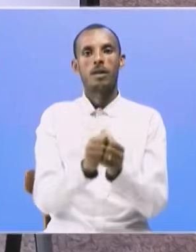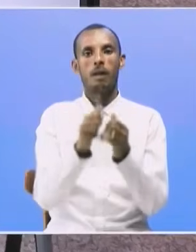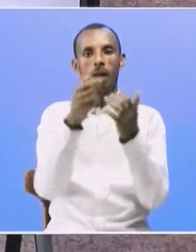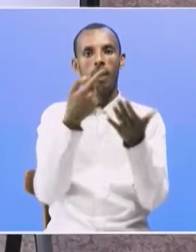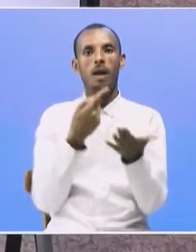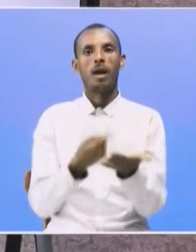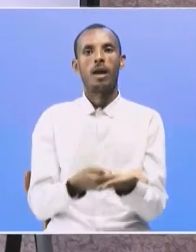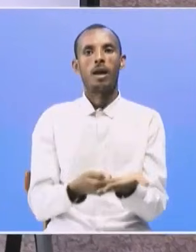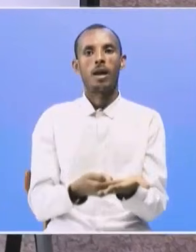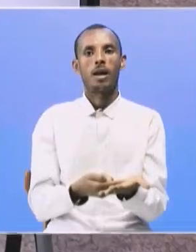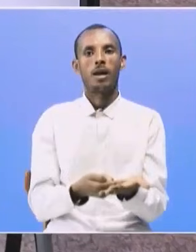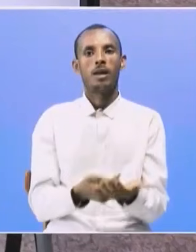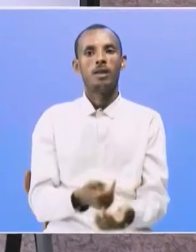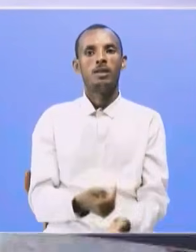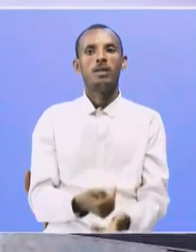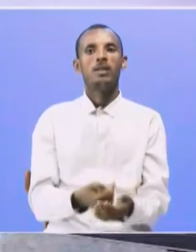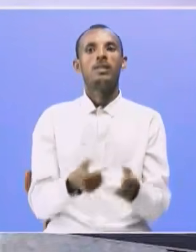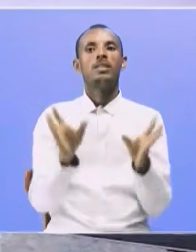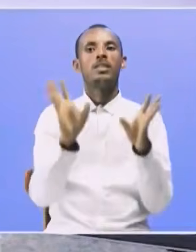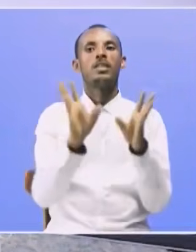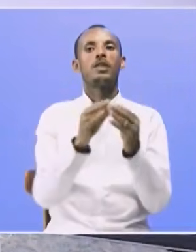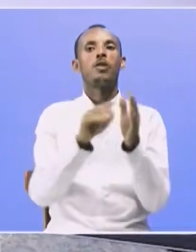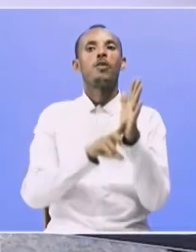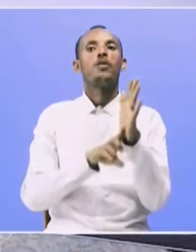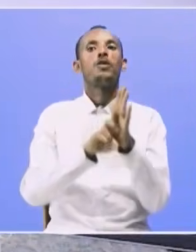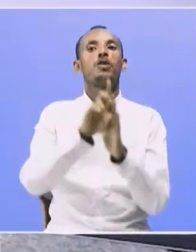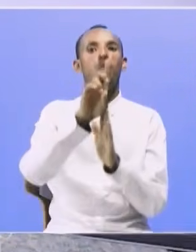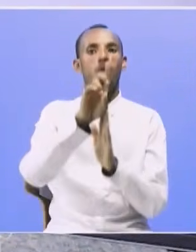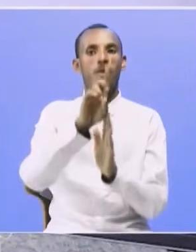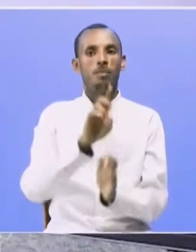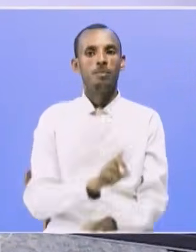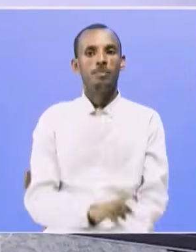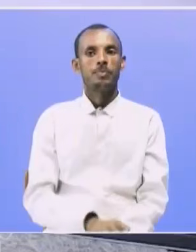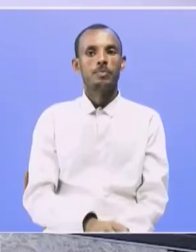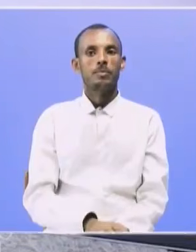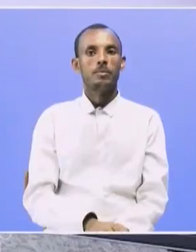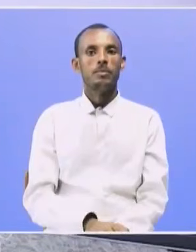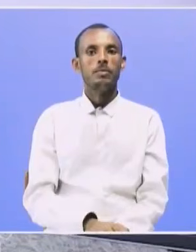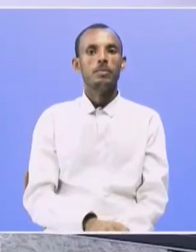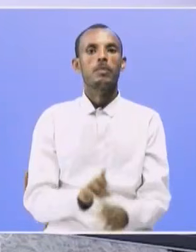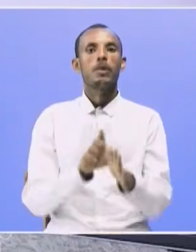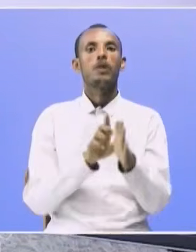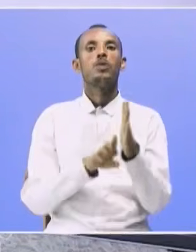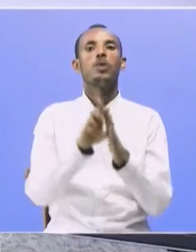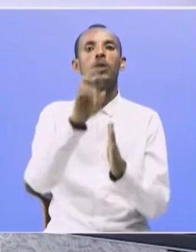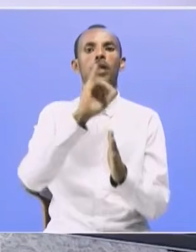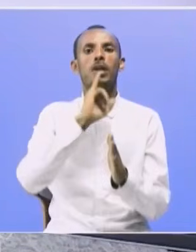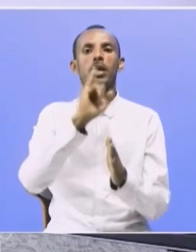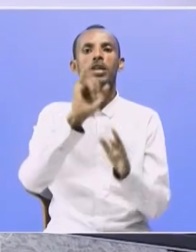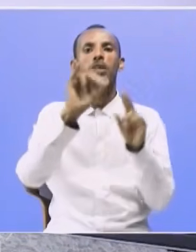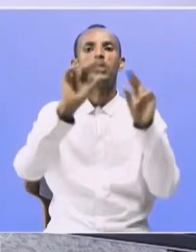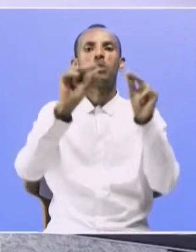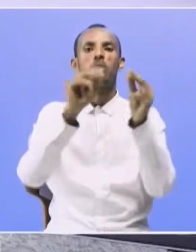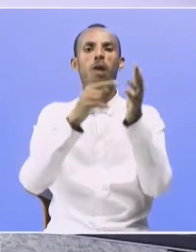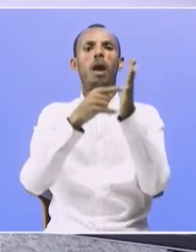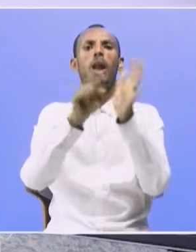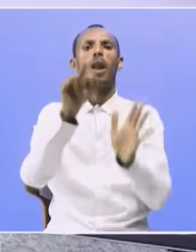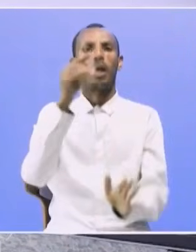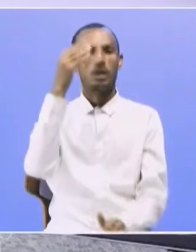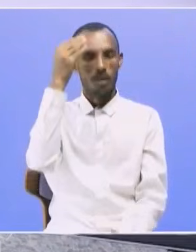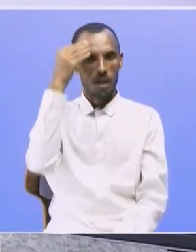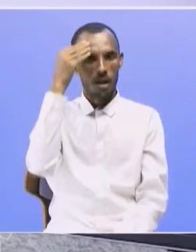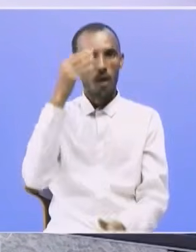Here, the set of tall is here. Tall is not clearly stated.